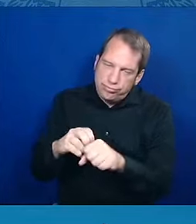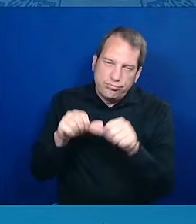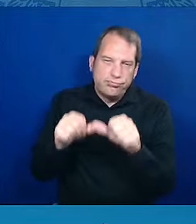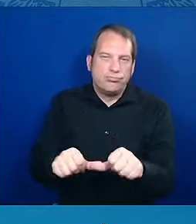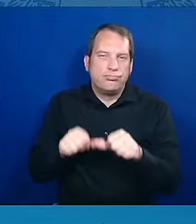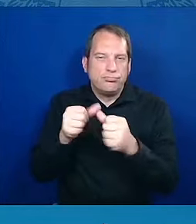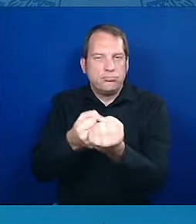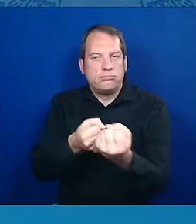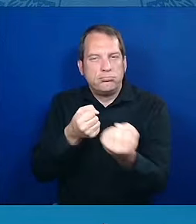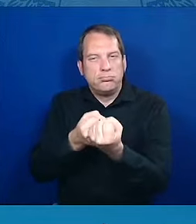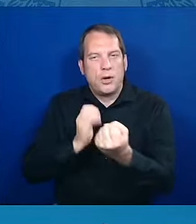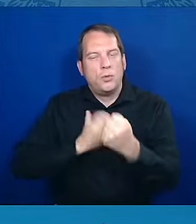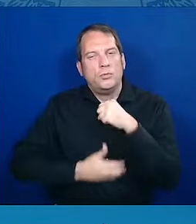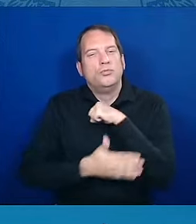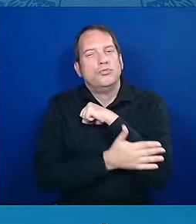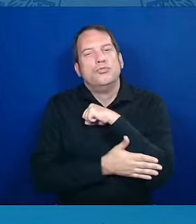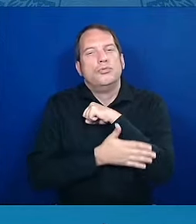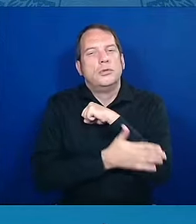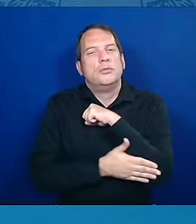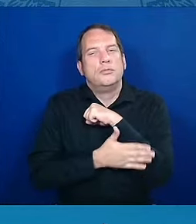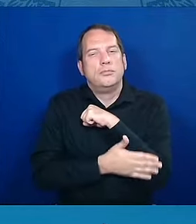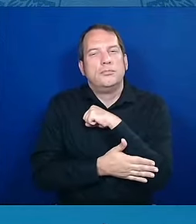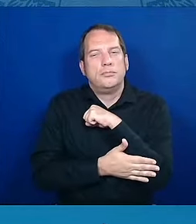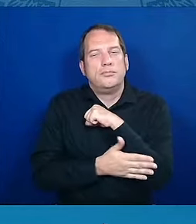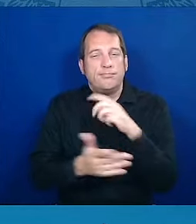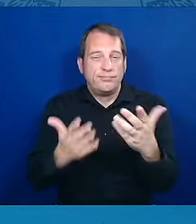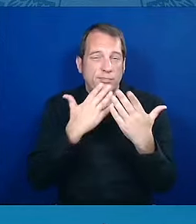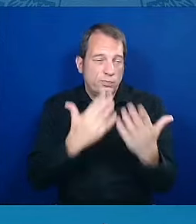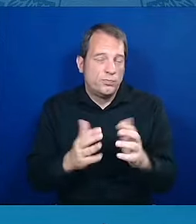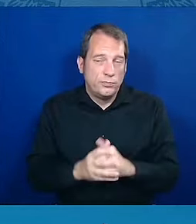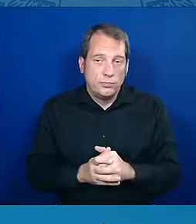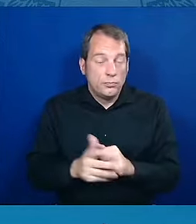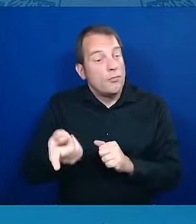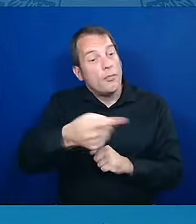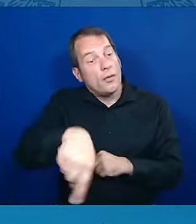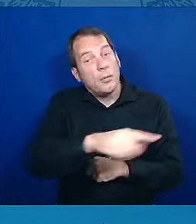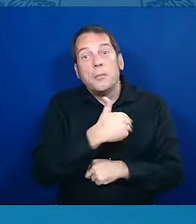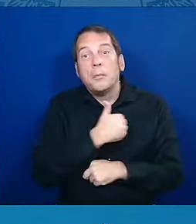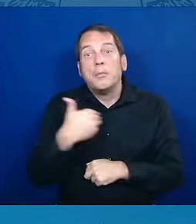And to the members of AFT, I thank you for your